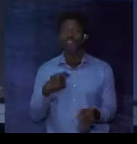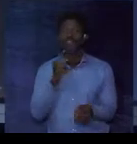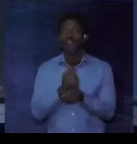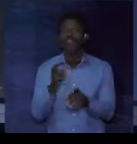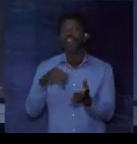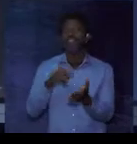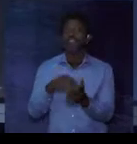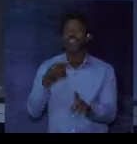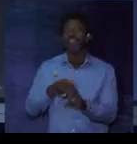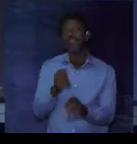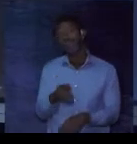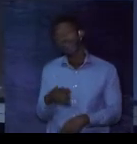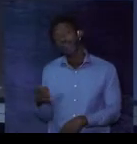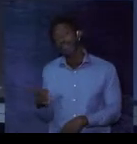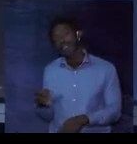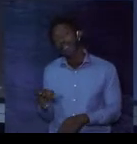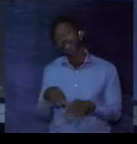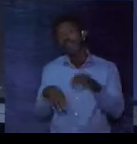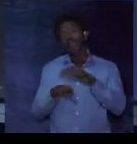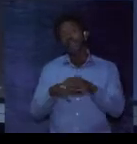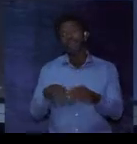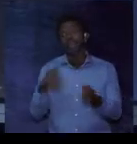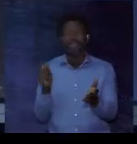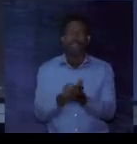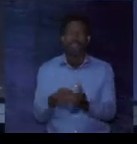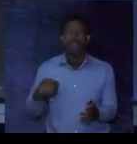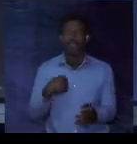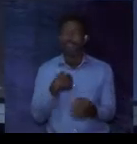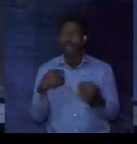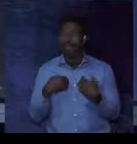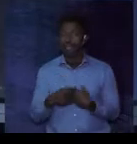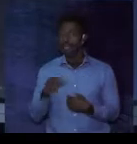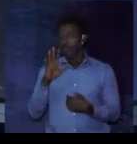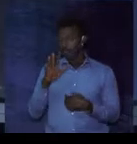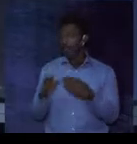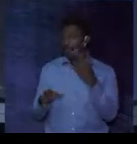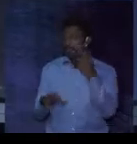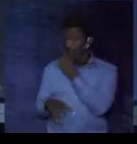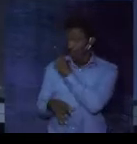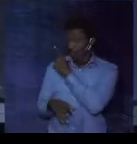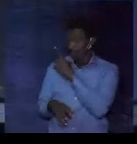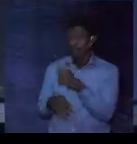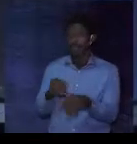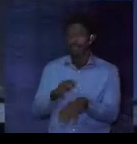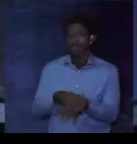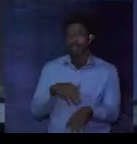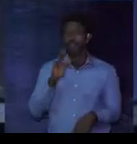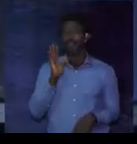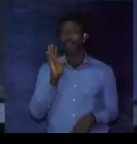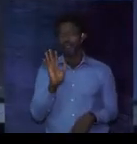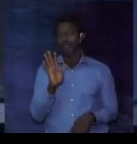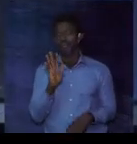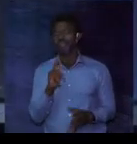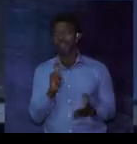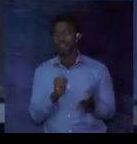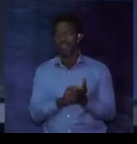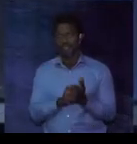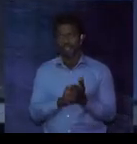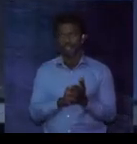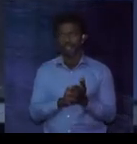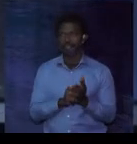call. We just read it from the right. Under the house of thousand, we have 5. So we say this is 5,000. You don't